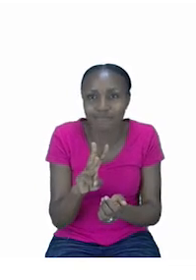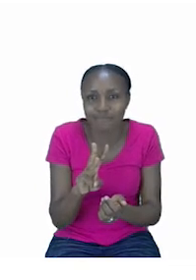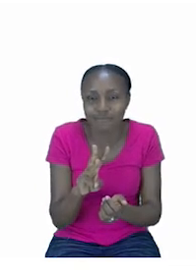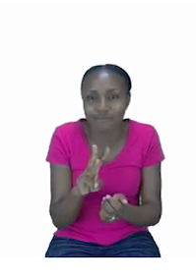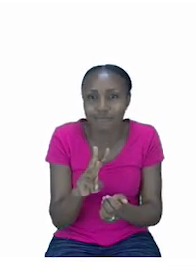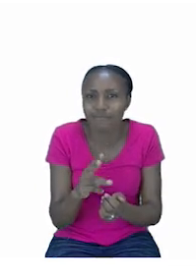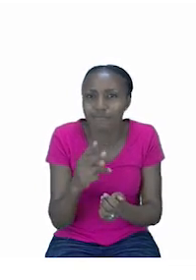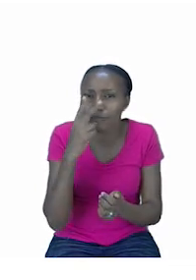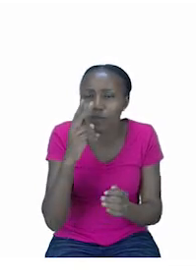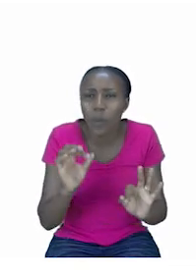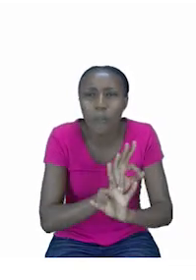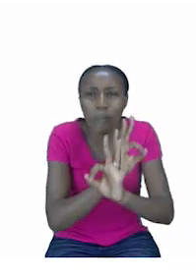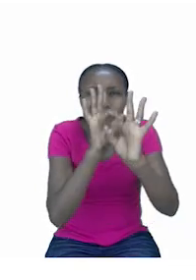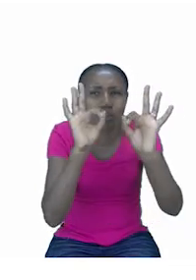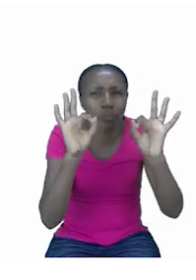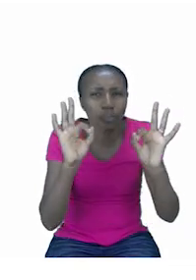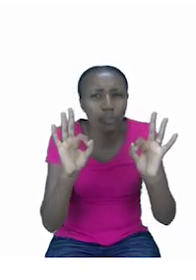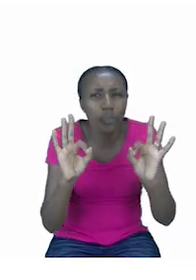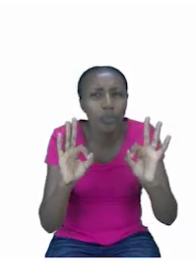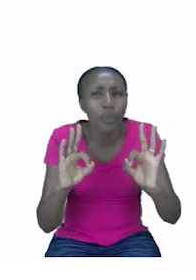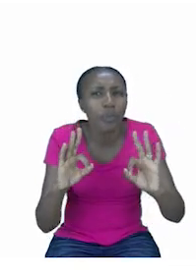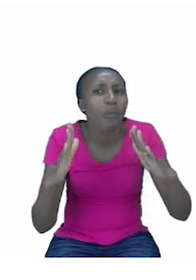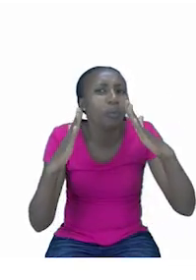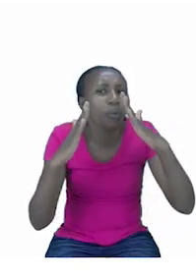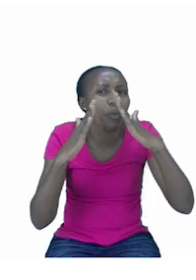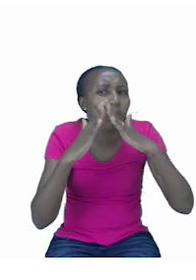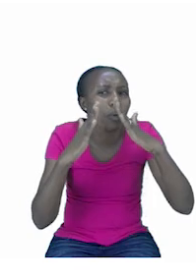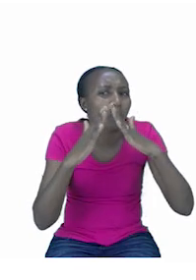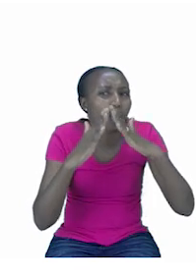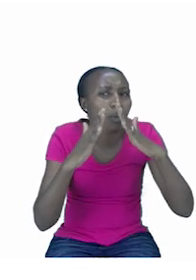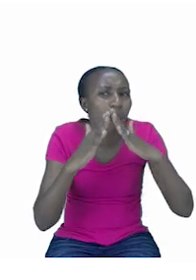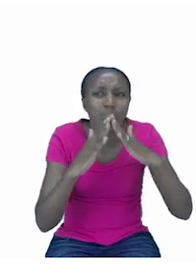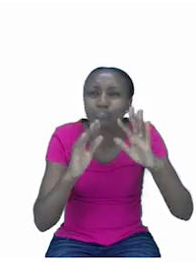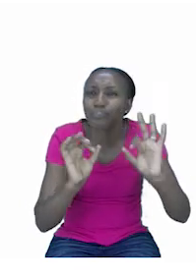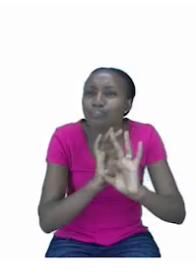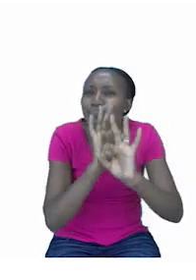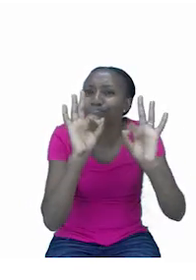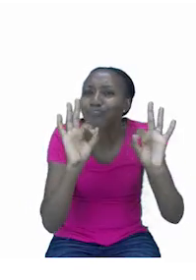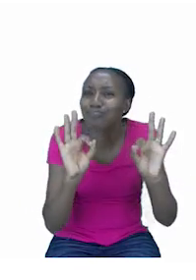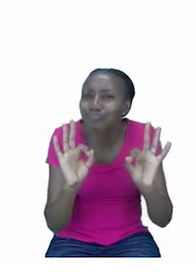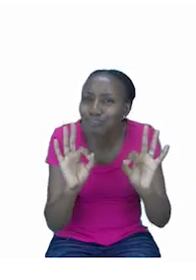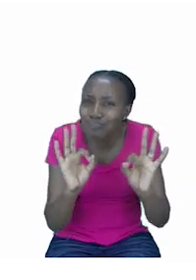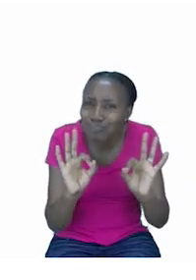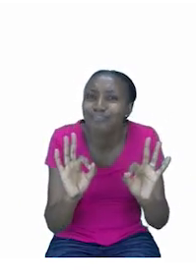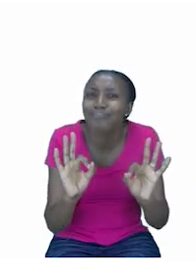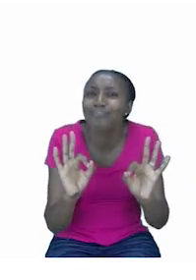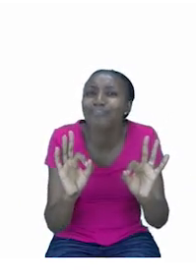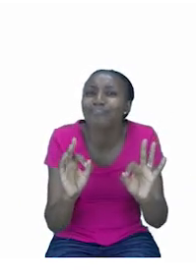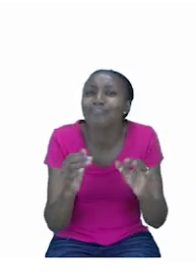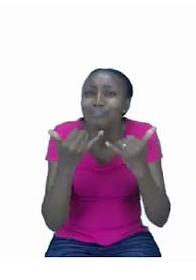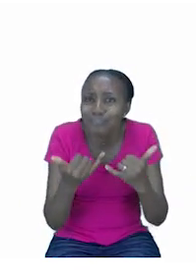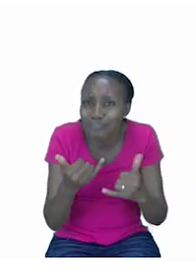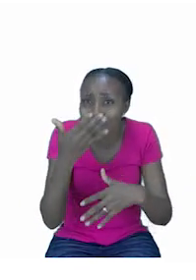is a beautiful picture of a castle, and it is our job to finish the